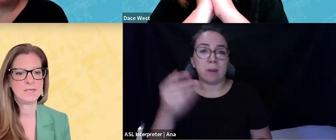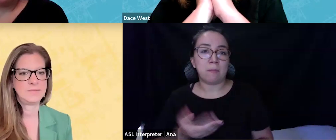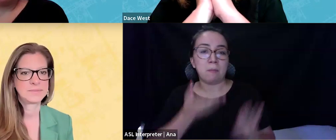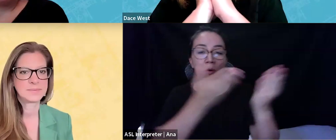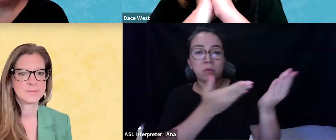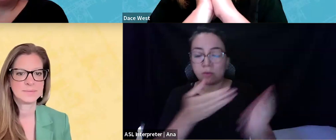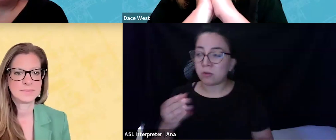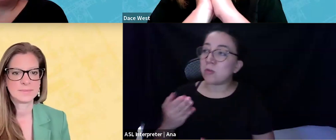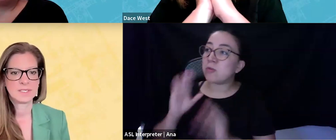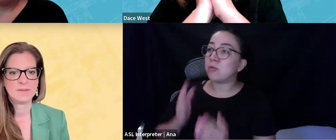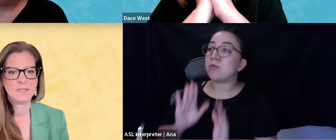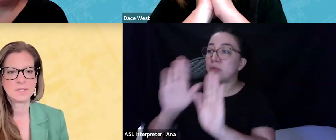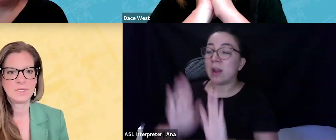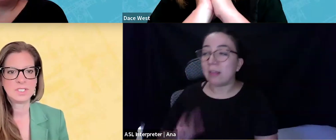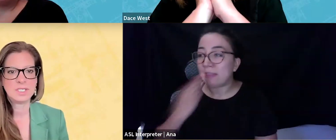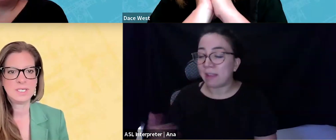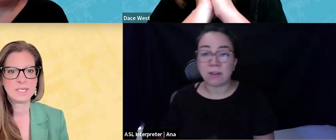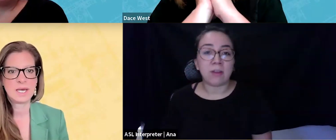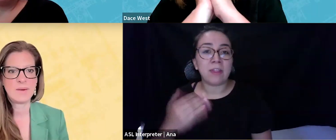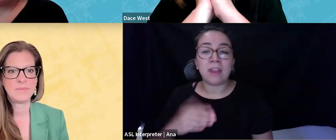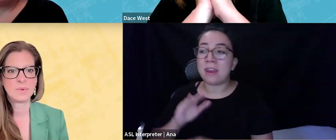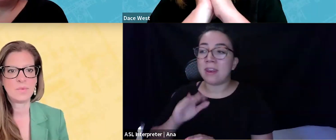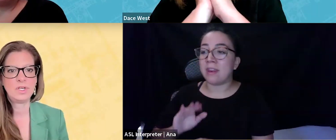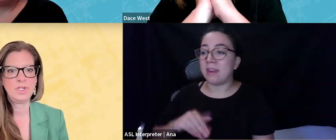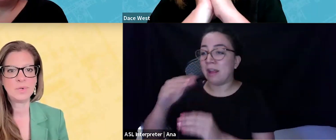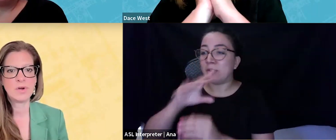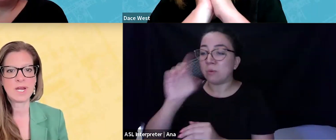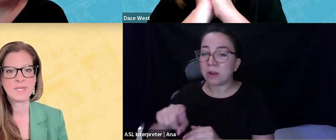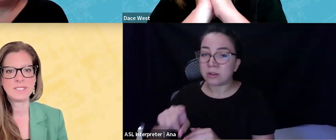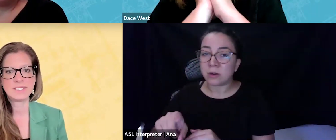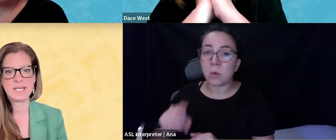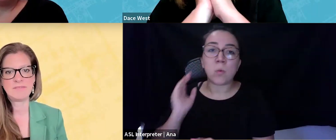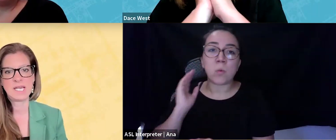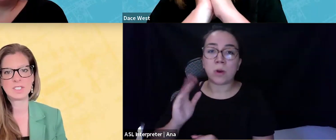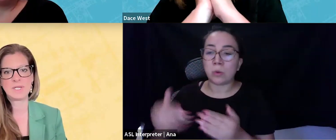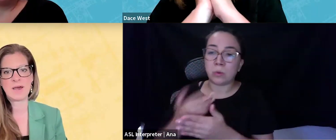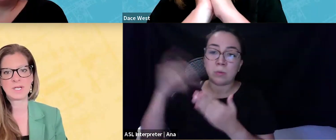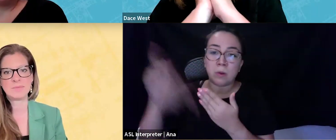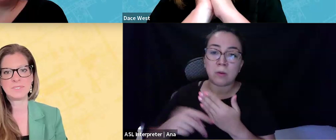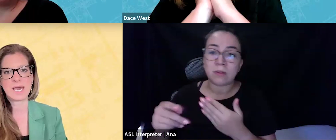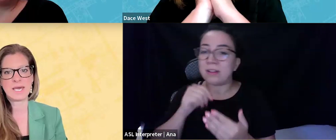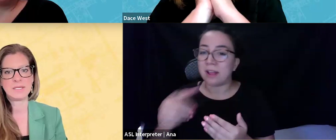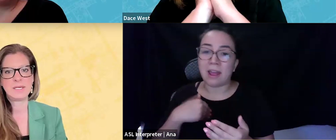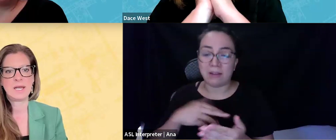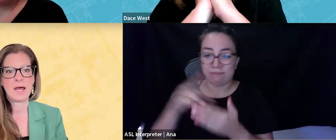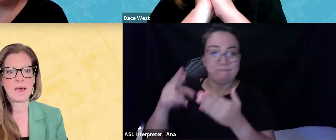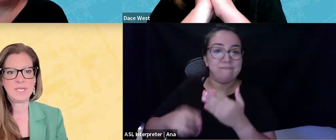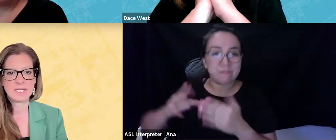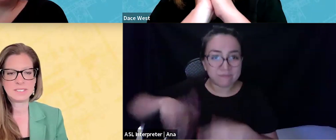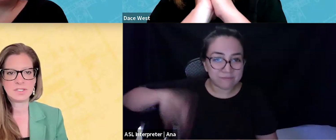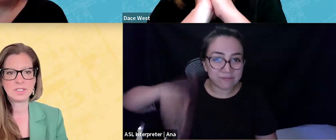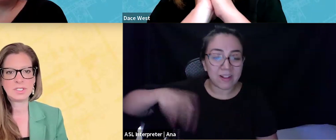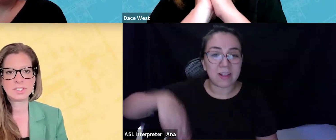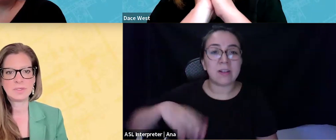Great, thank you. The next question is, would a new program that doesn't have tangible outcomes yet